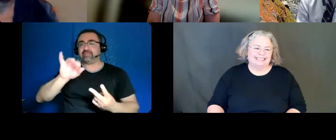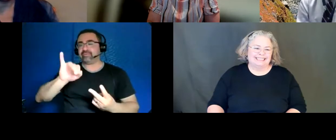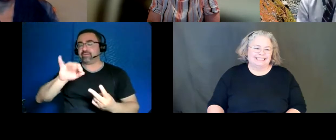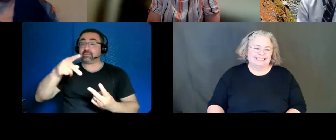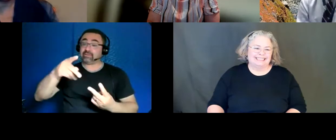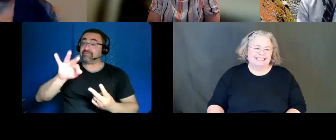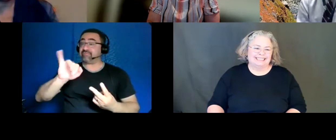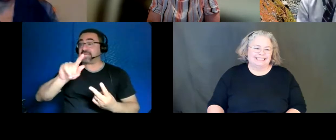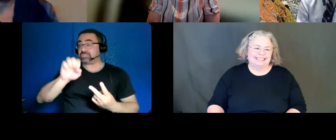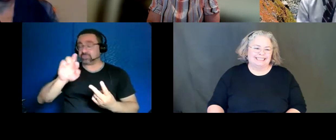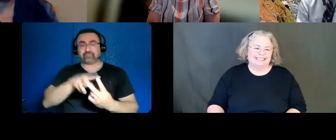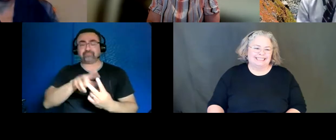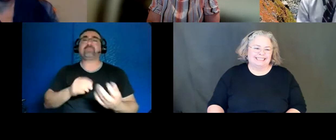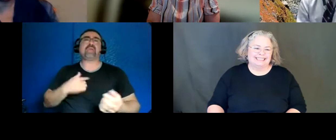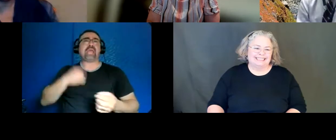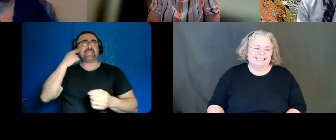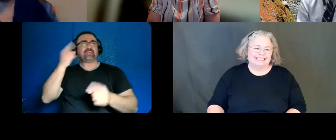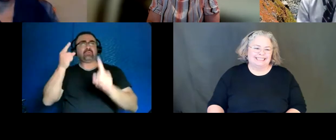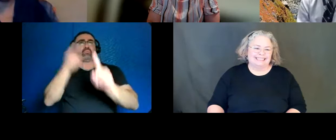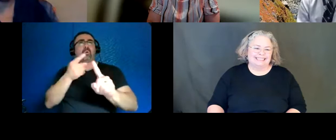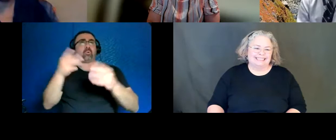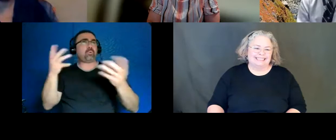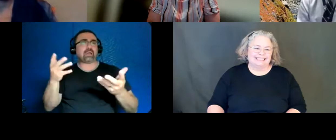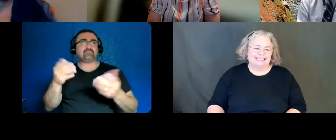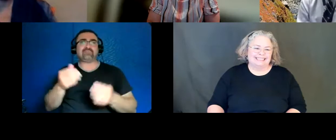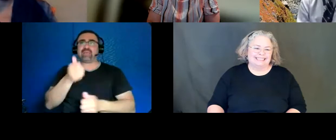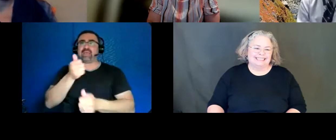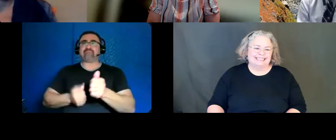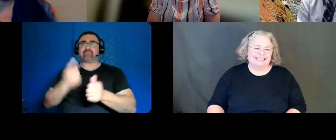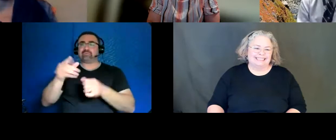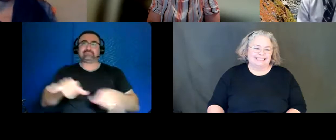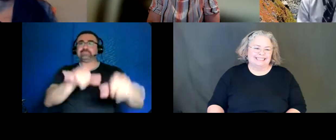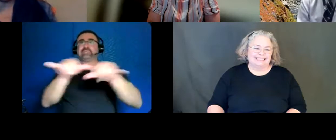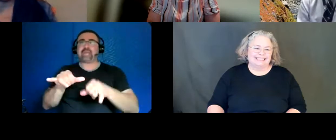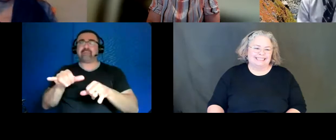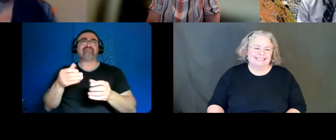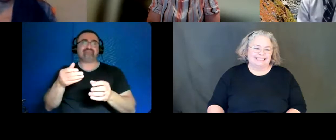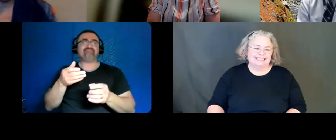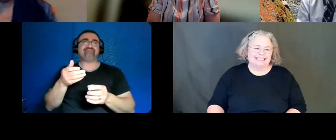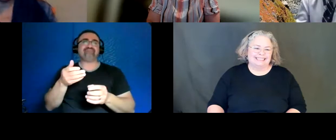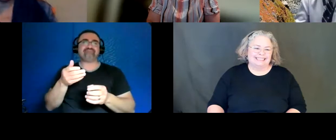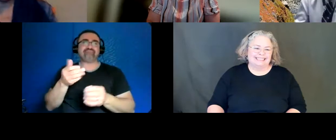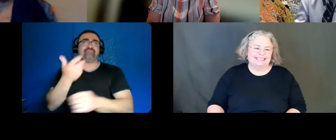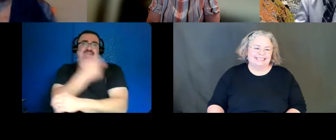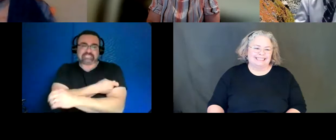I think that the goal is still going to be to get everybody the same vaccine that they got the first time